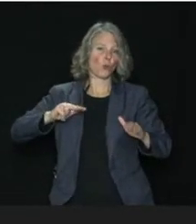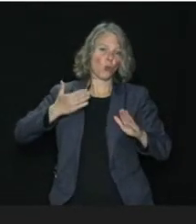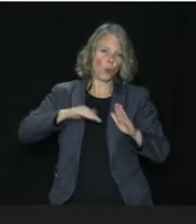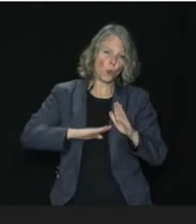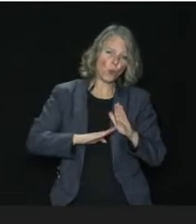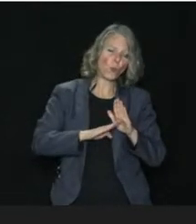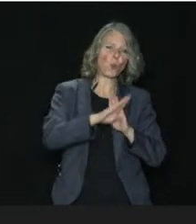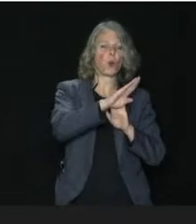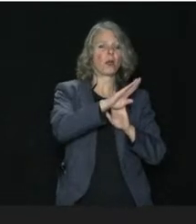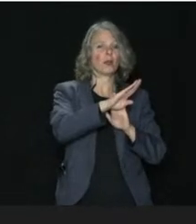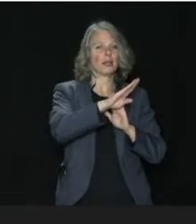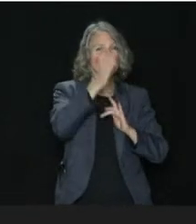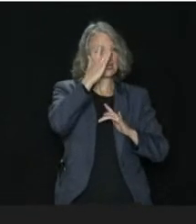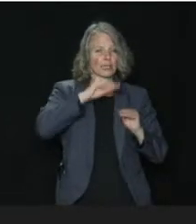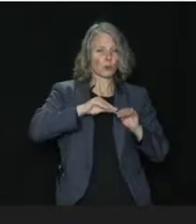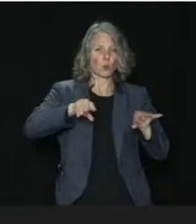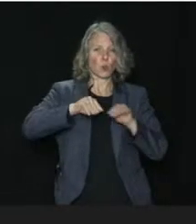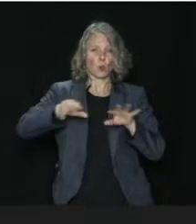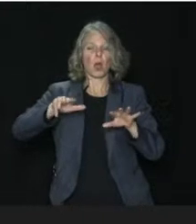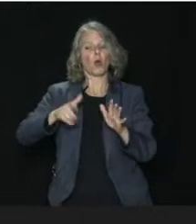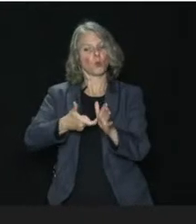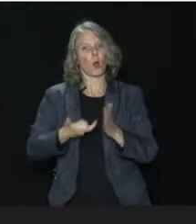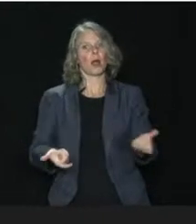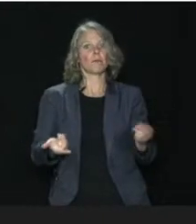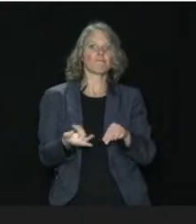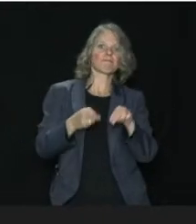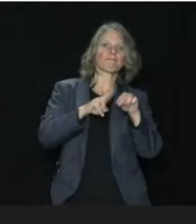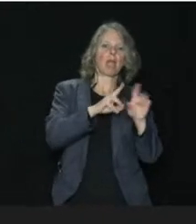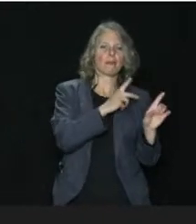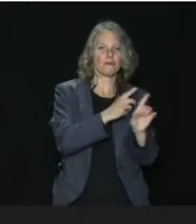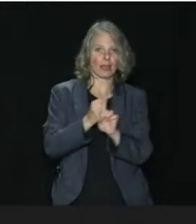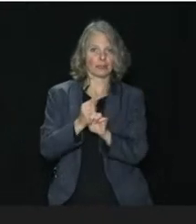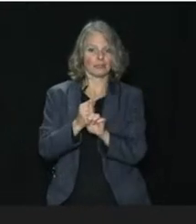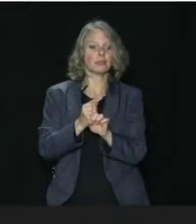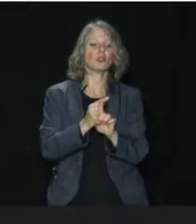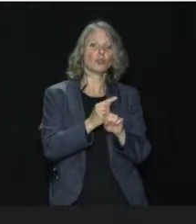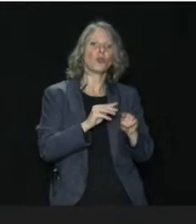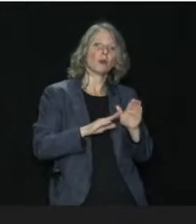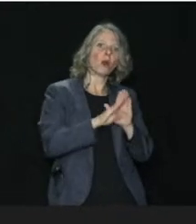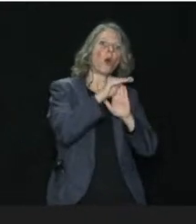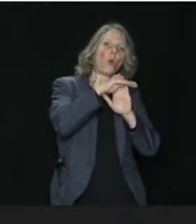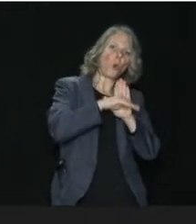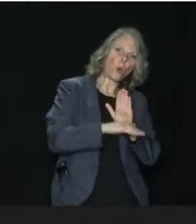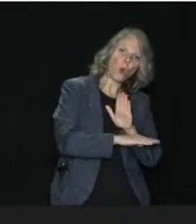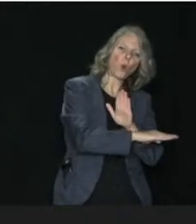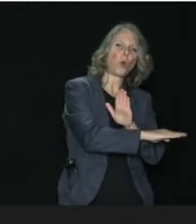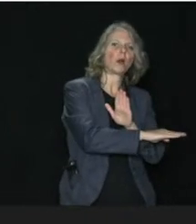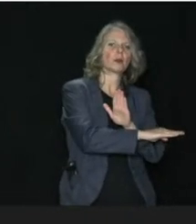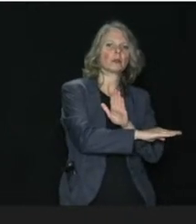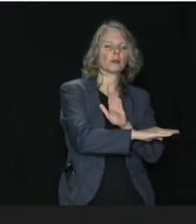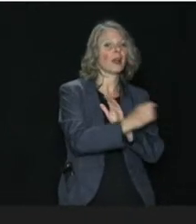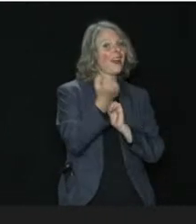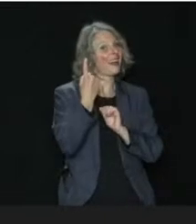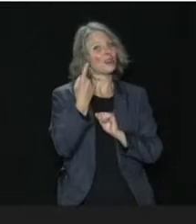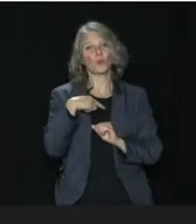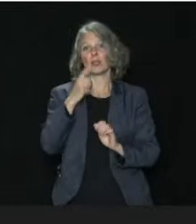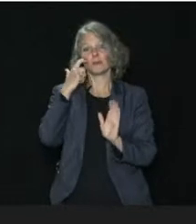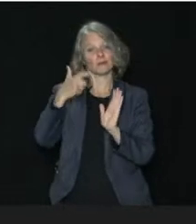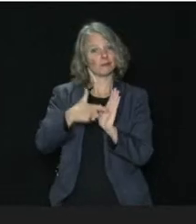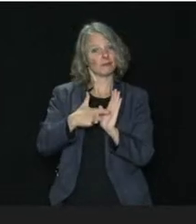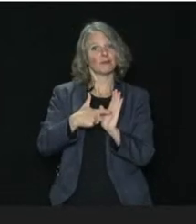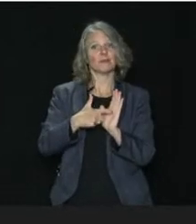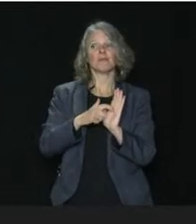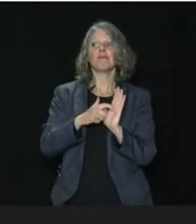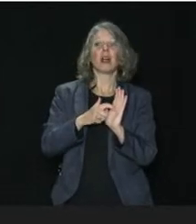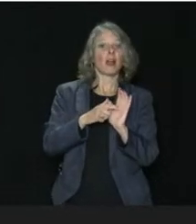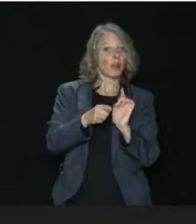more people vaccinated across this country and get those numbers down. However, we also know that as people